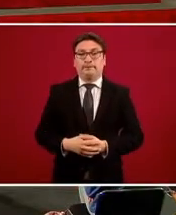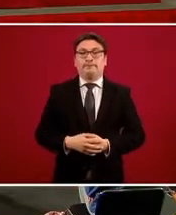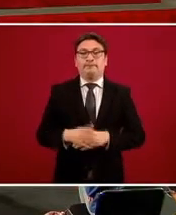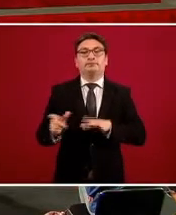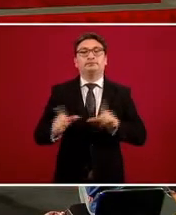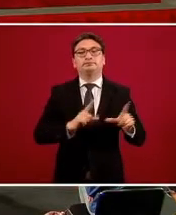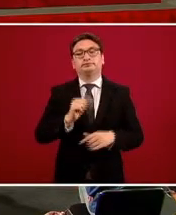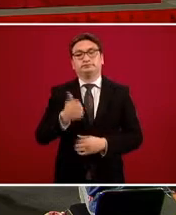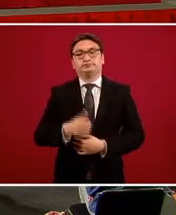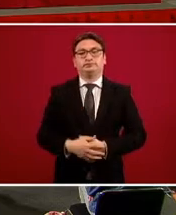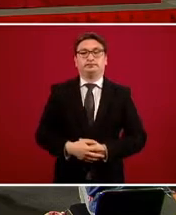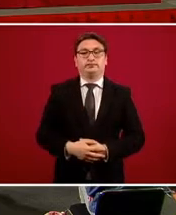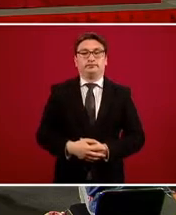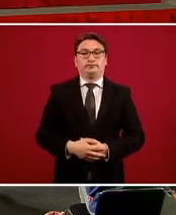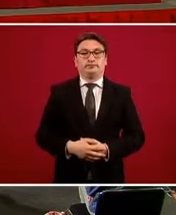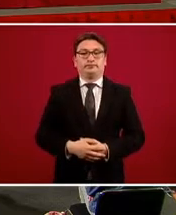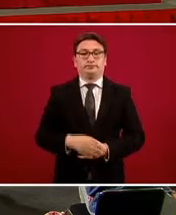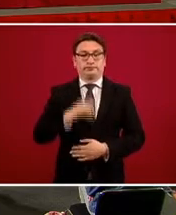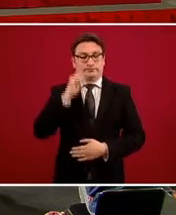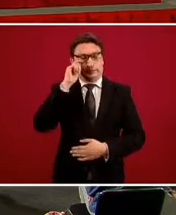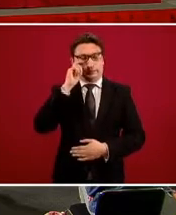bodies.